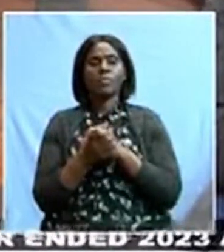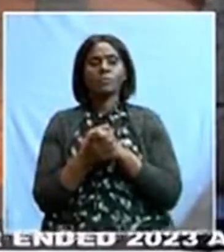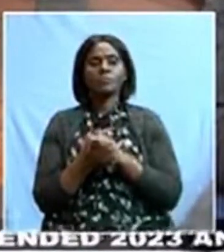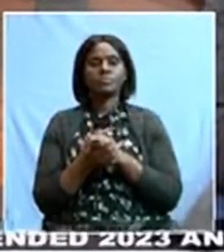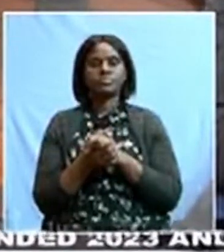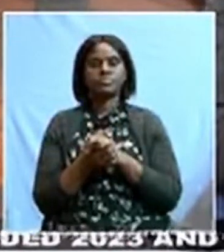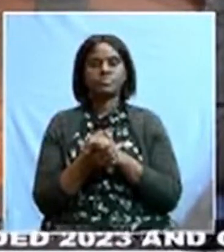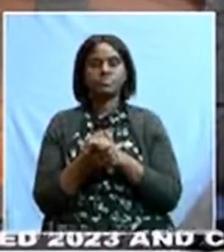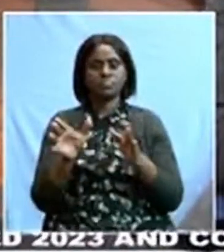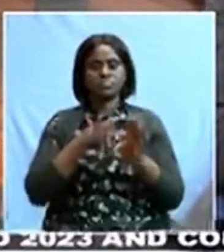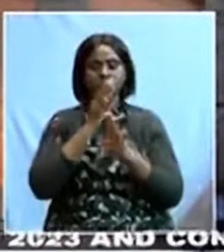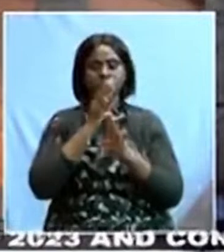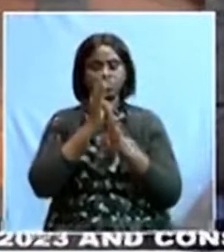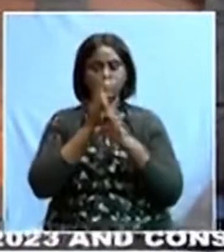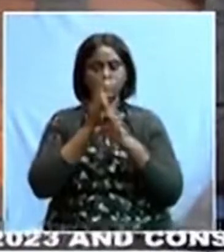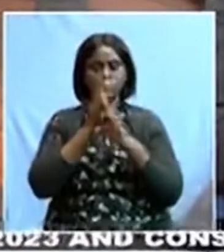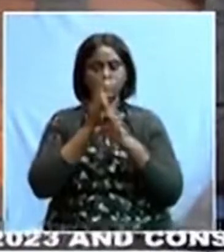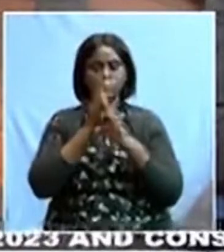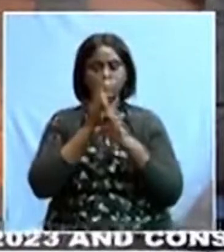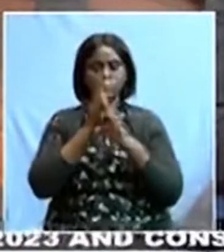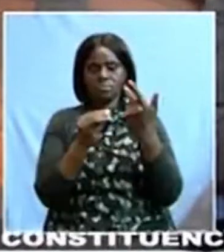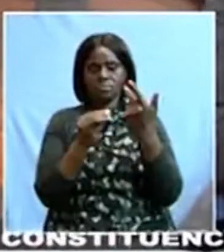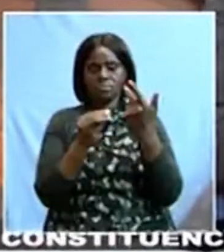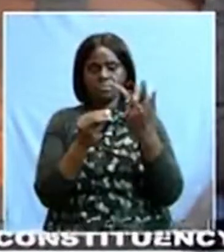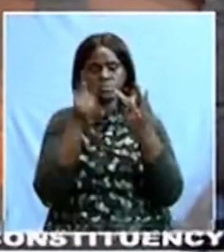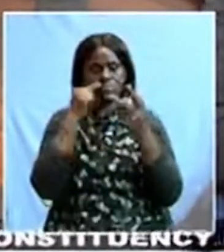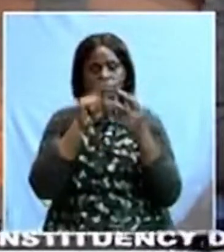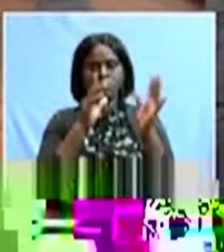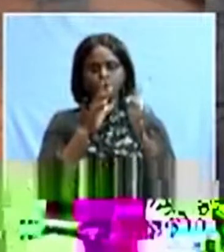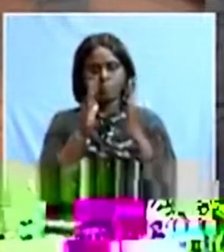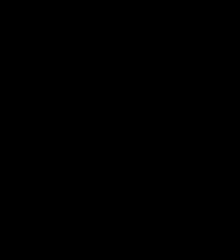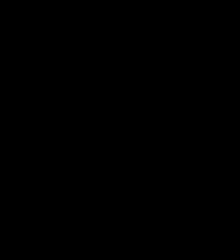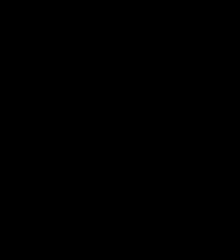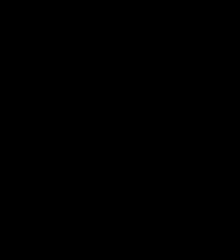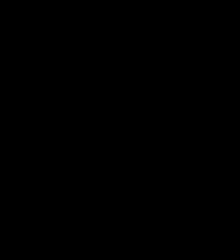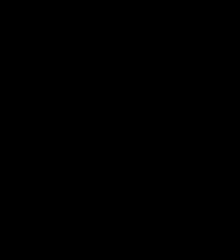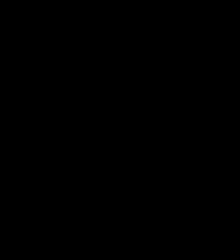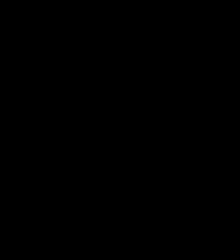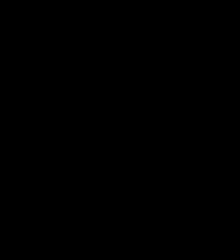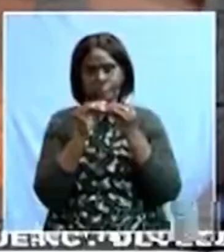you can refer to Appendix 13 for that. Remaining measures,